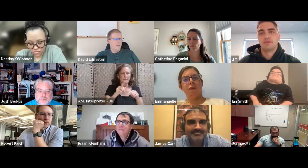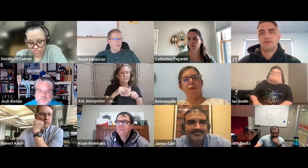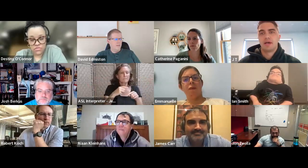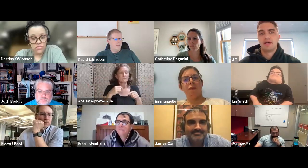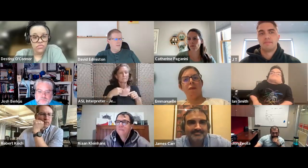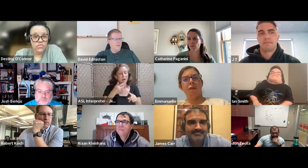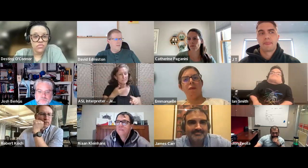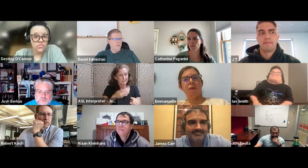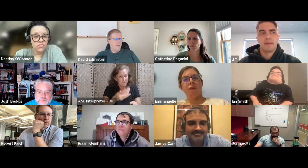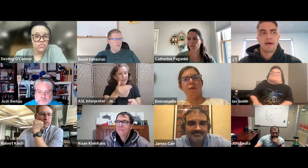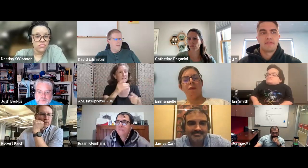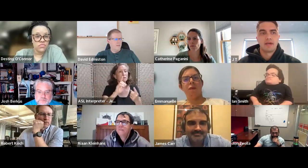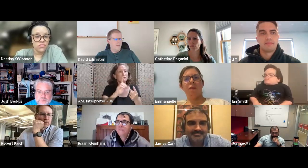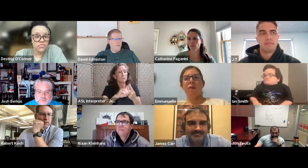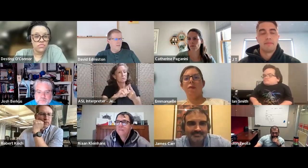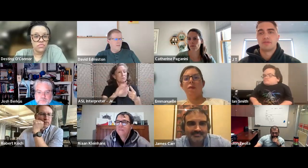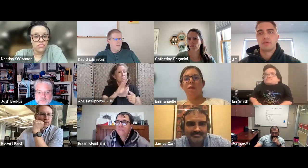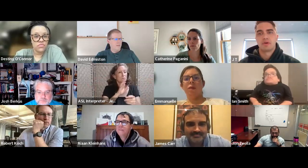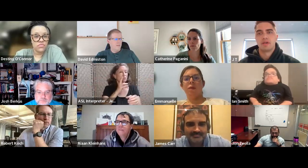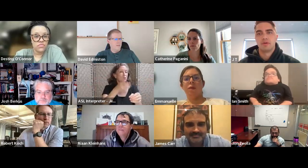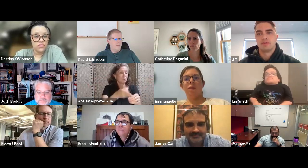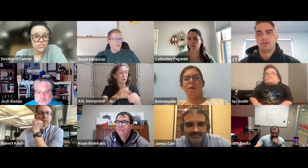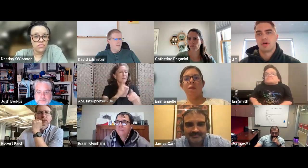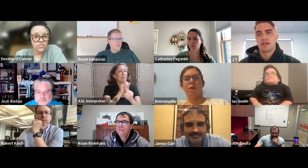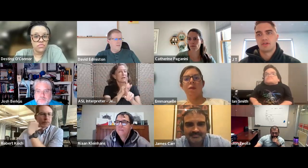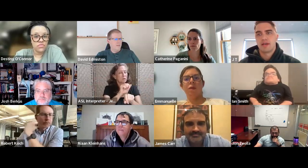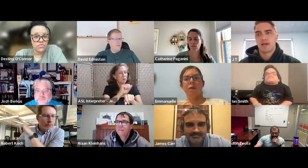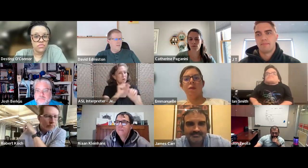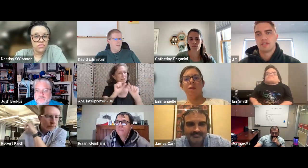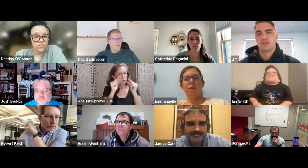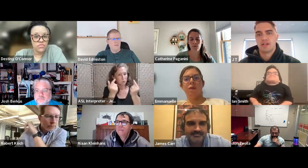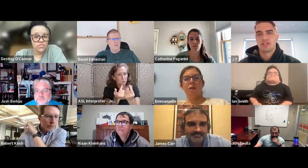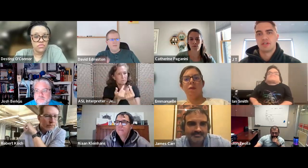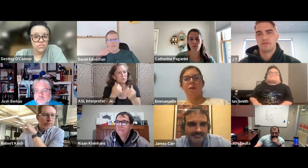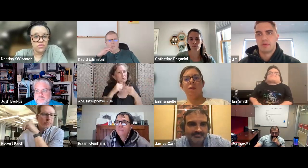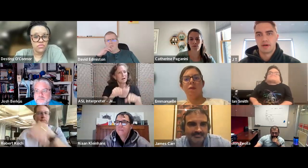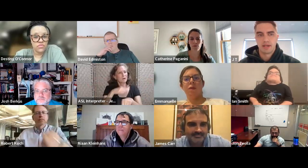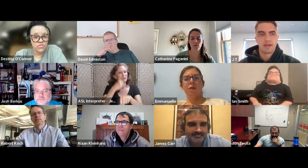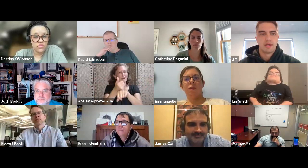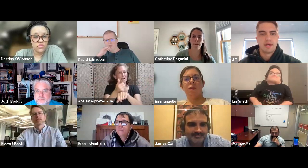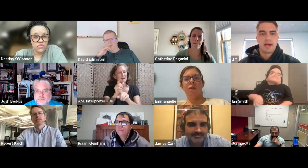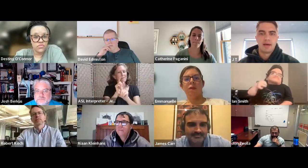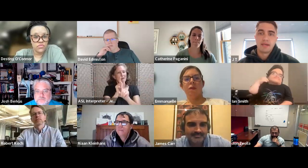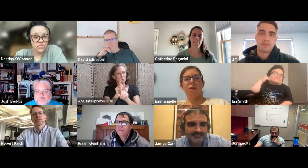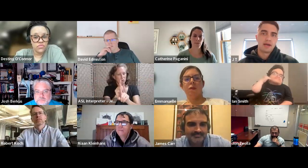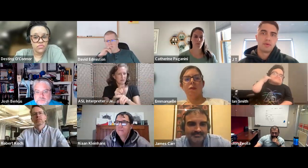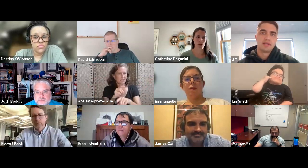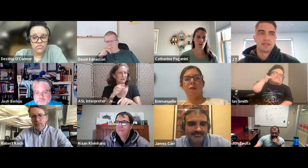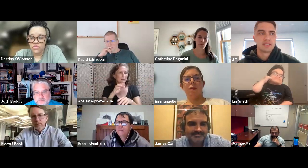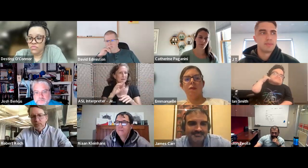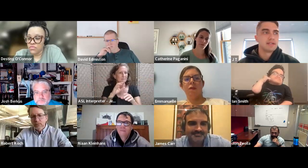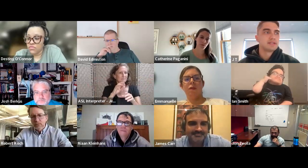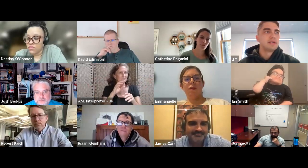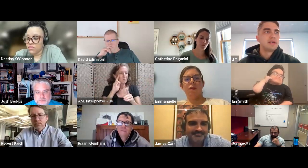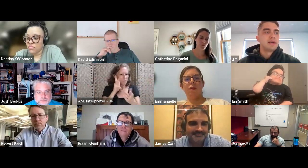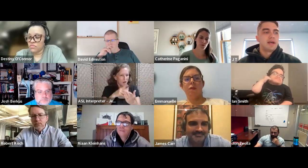invited to be a part of the mentoring working group to try and create a mentoring initiative for Māori as a pathway into